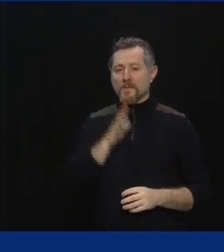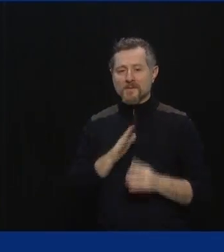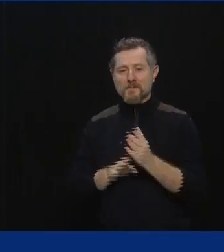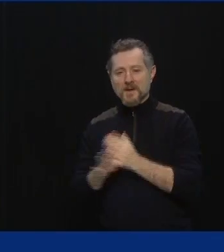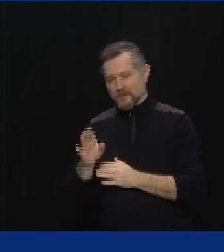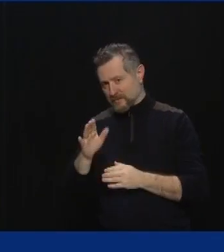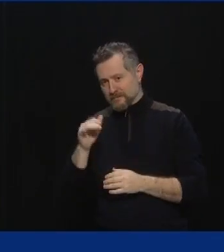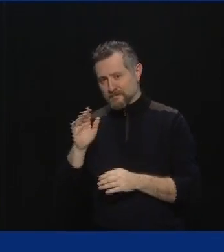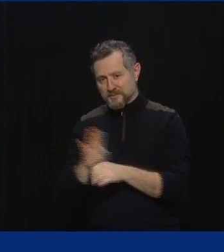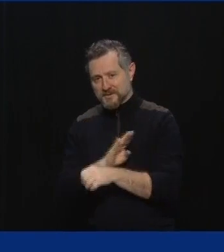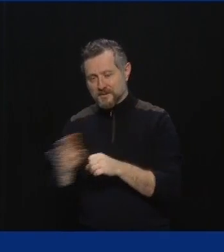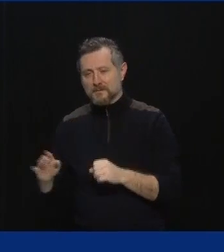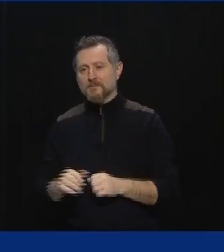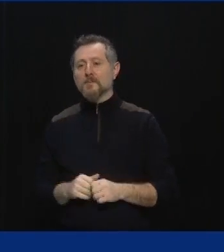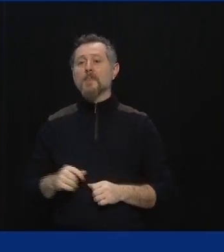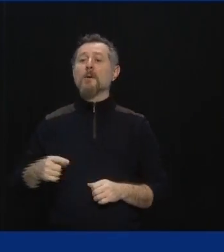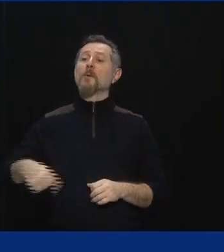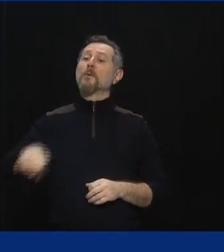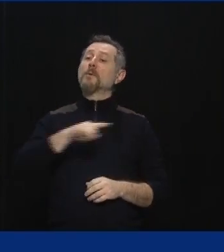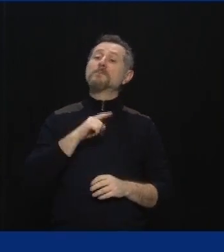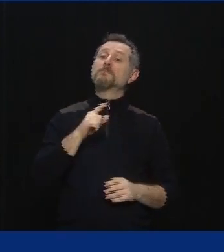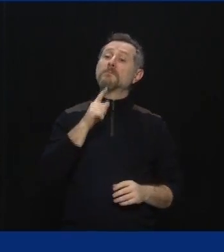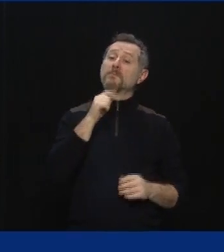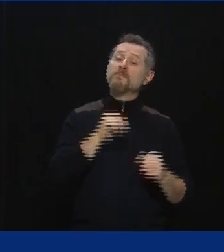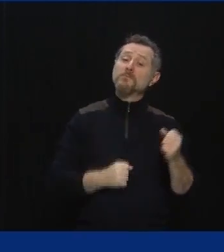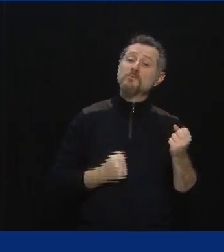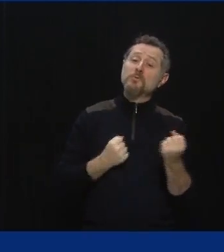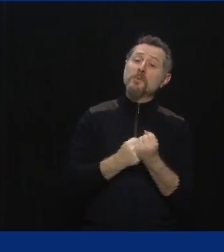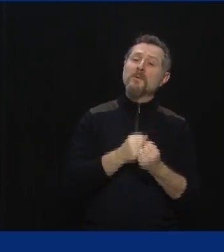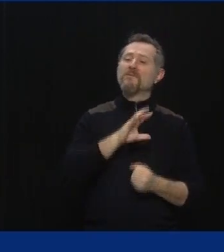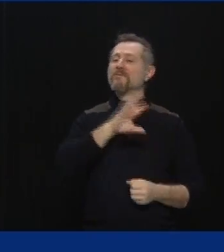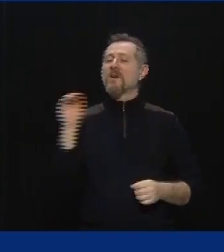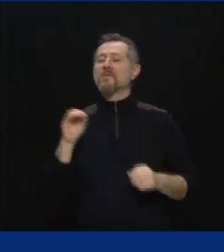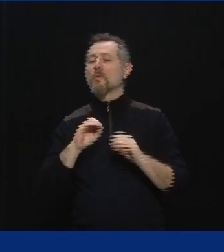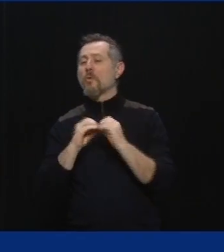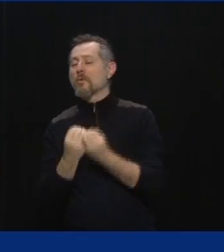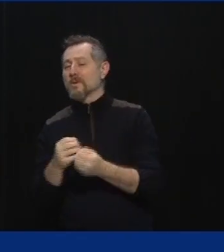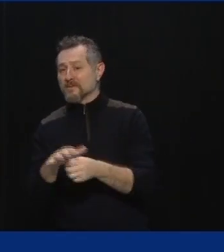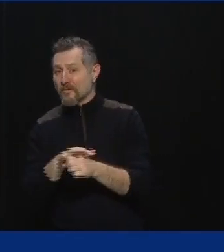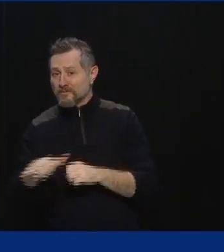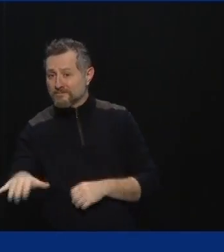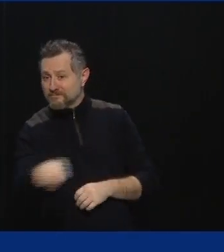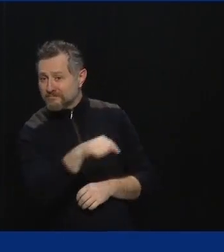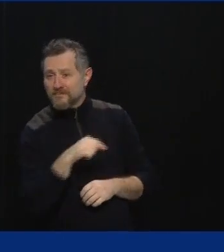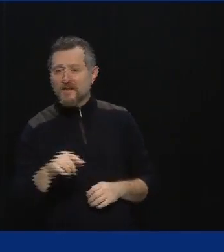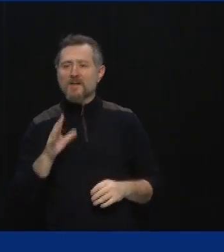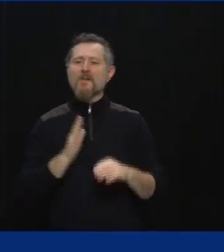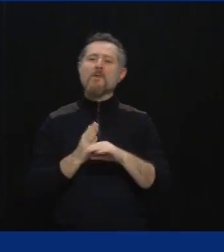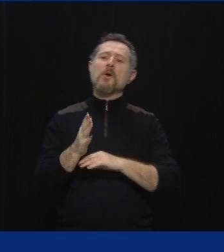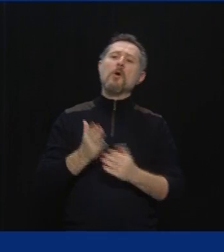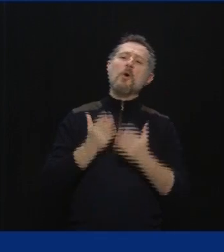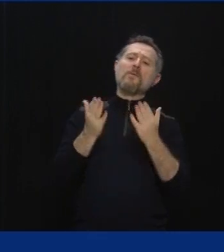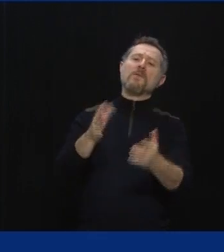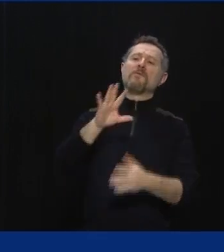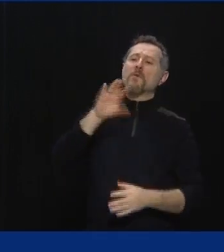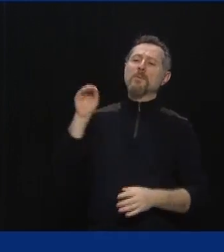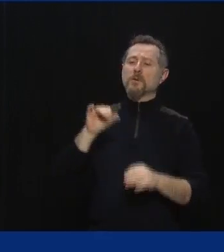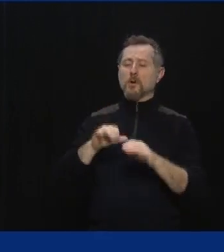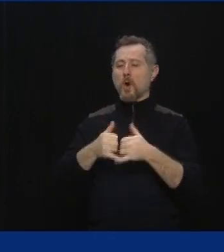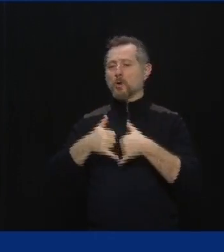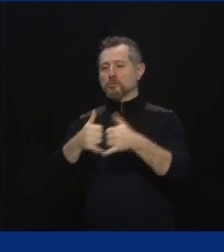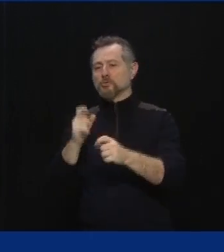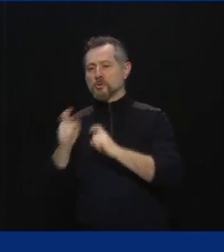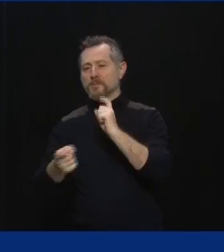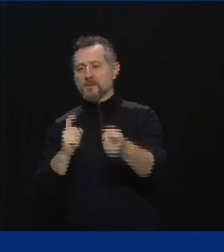also supported more than 50 local organizations and offered 50 scholarships to students to flight